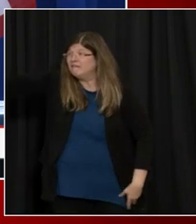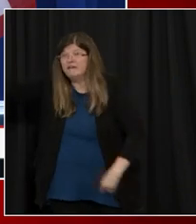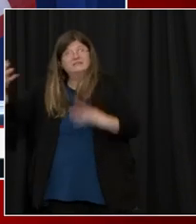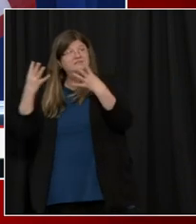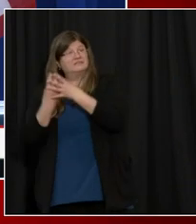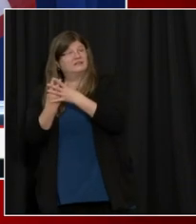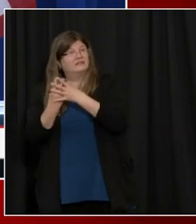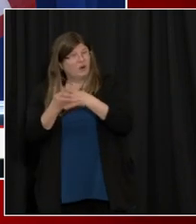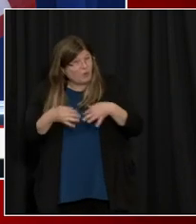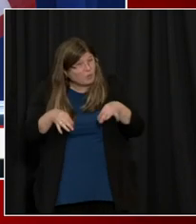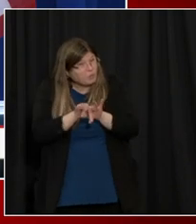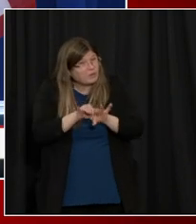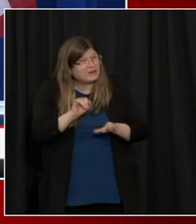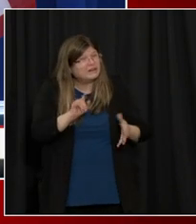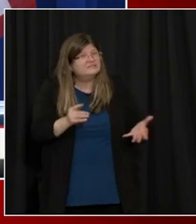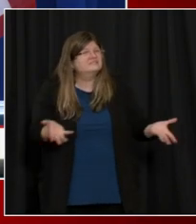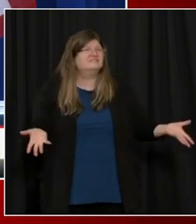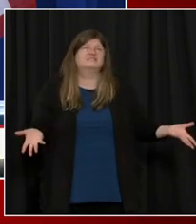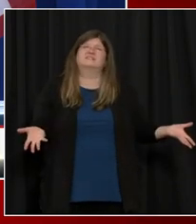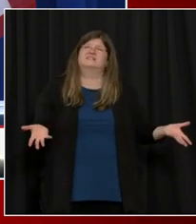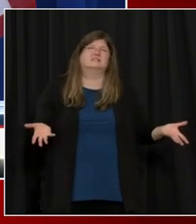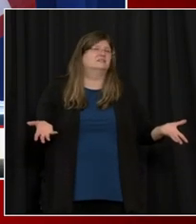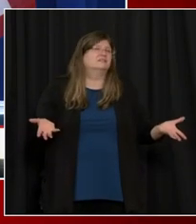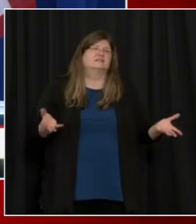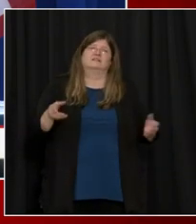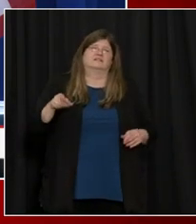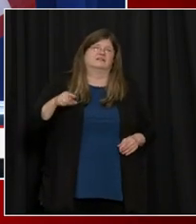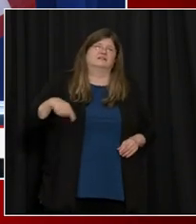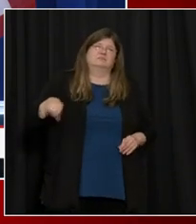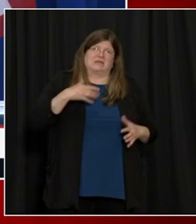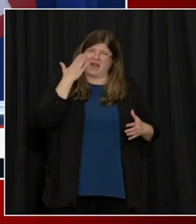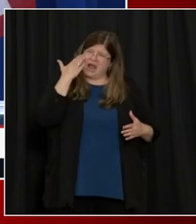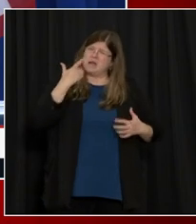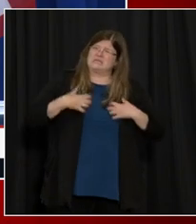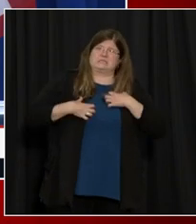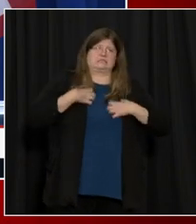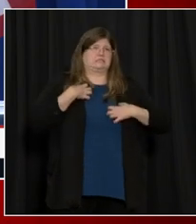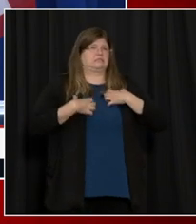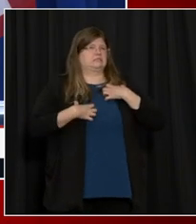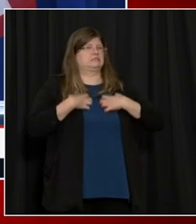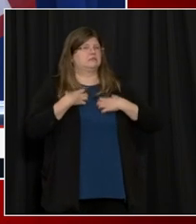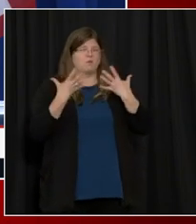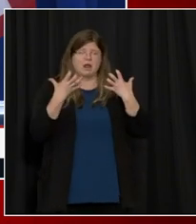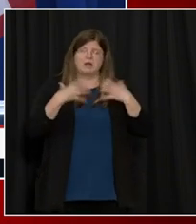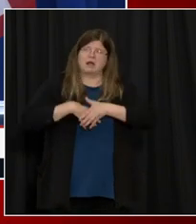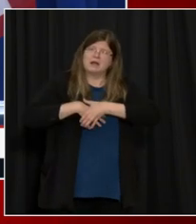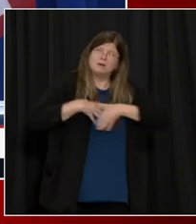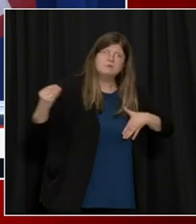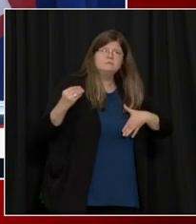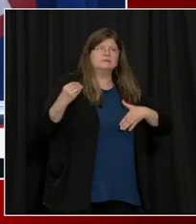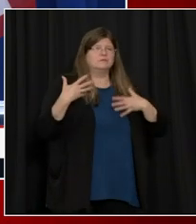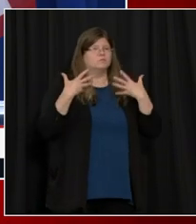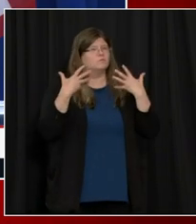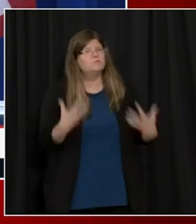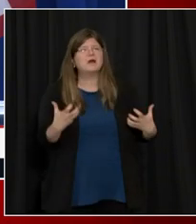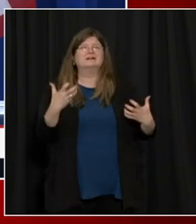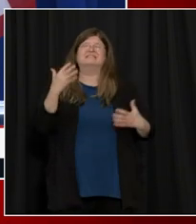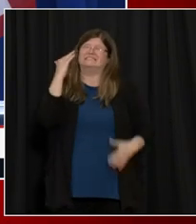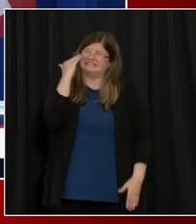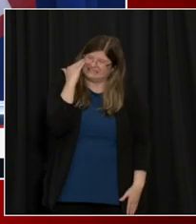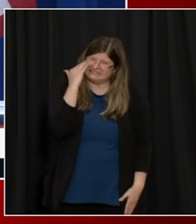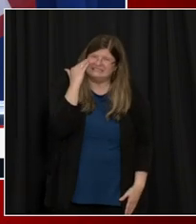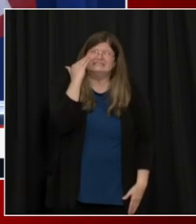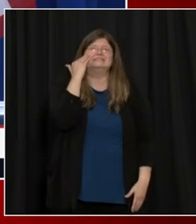we're all feeling anxious to get out and get back to life, but we have to listen to our